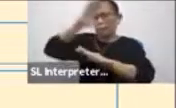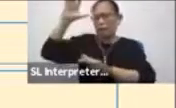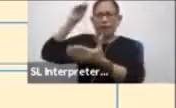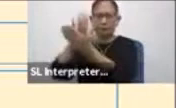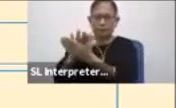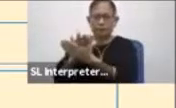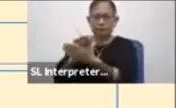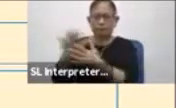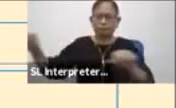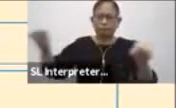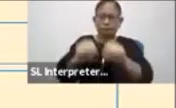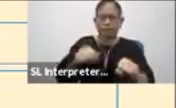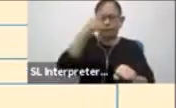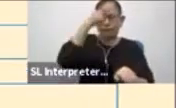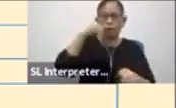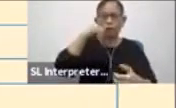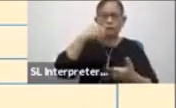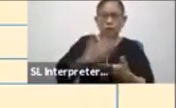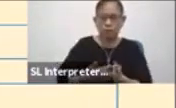daughters.